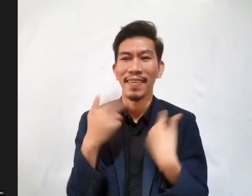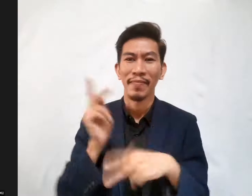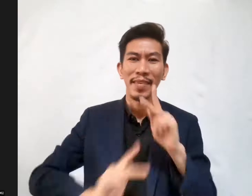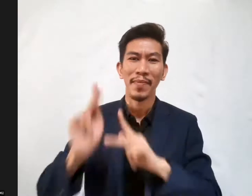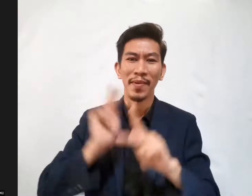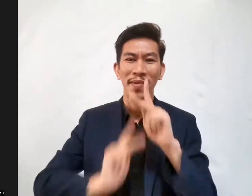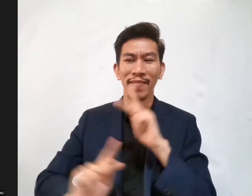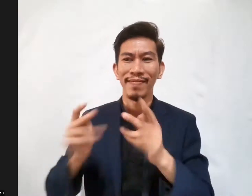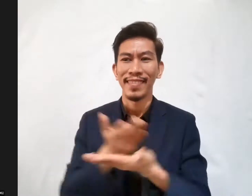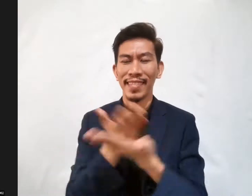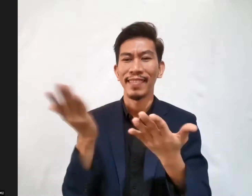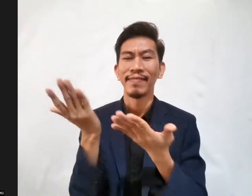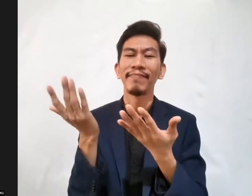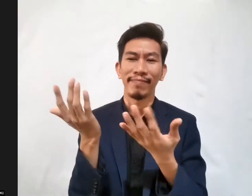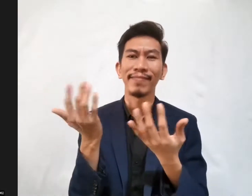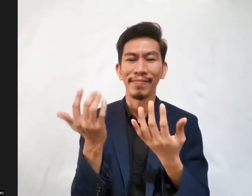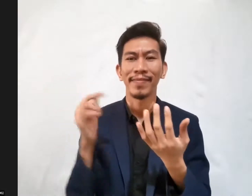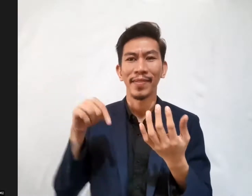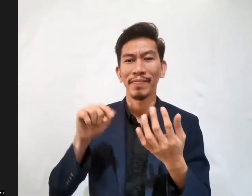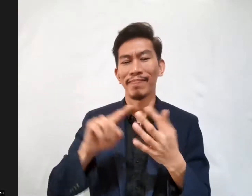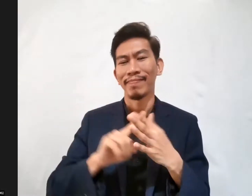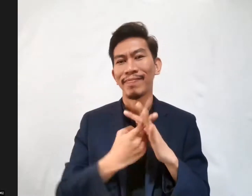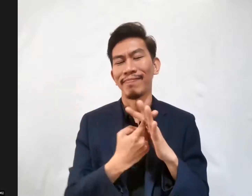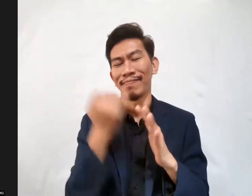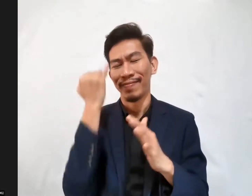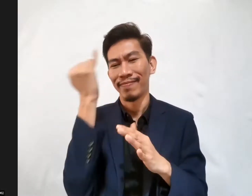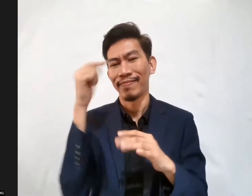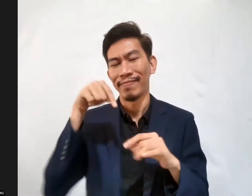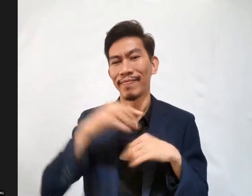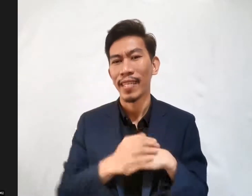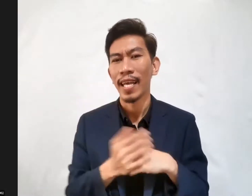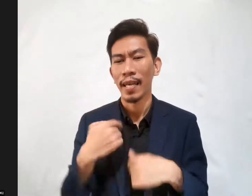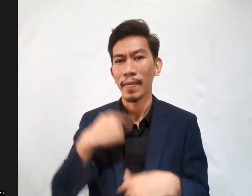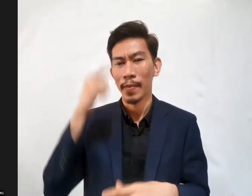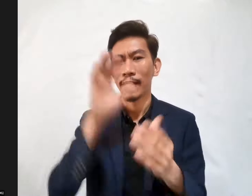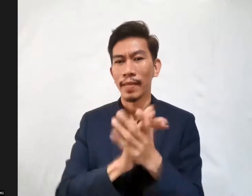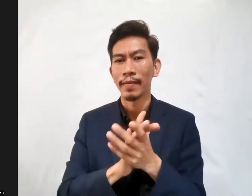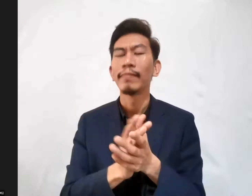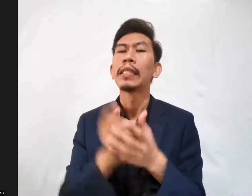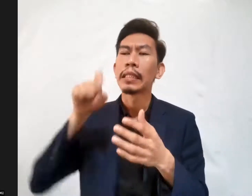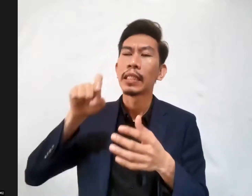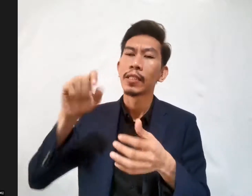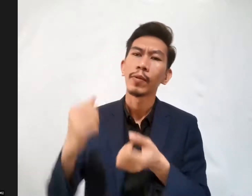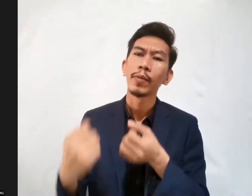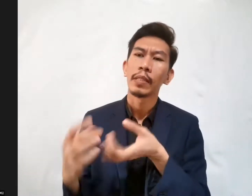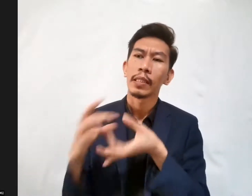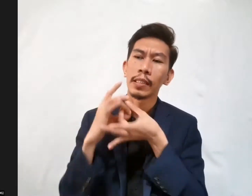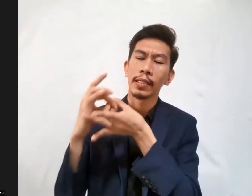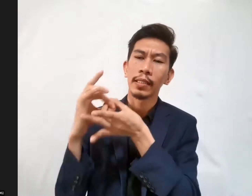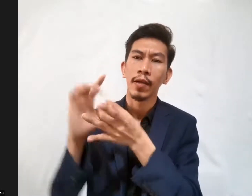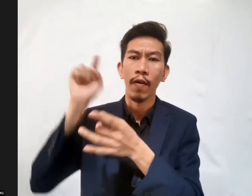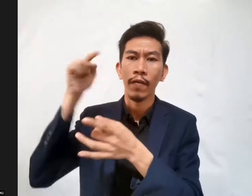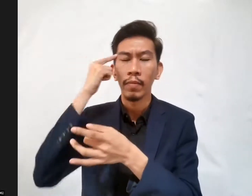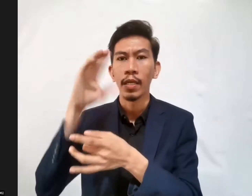are organizing this. And I think this is consistent with my belief that we need to engage government, including Congress and the